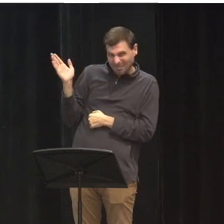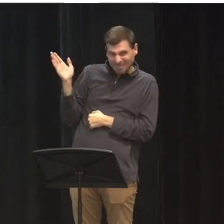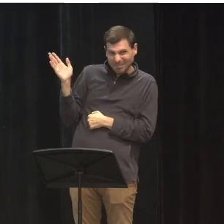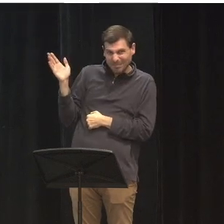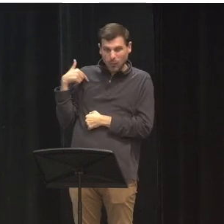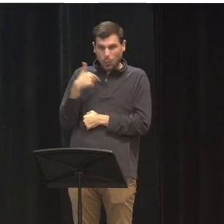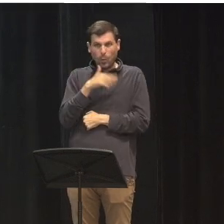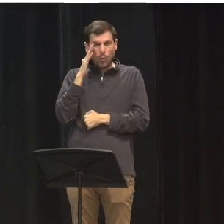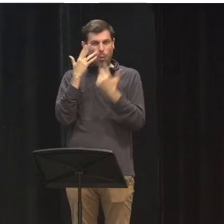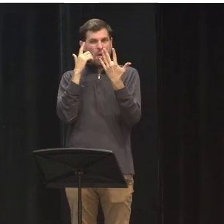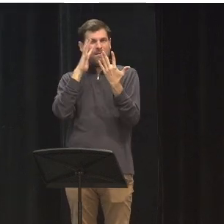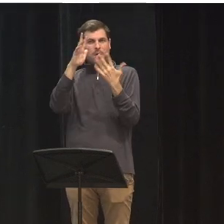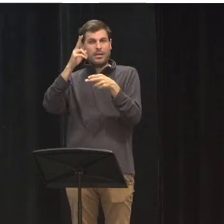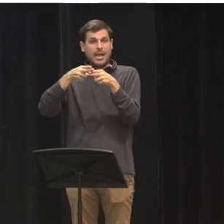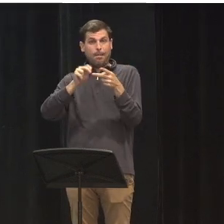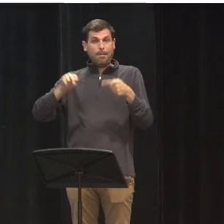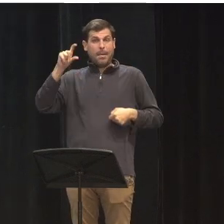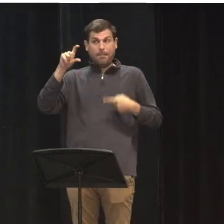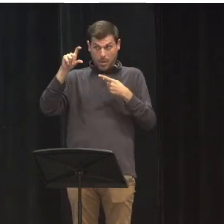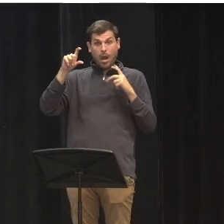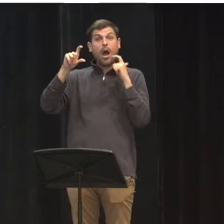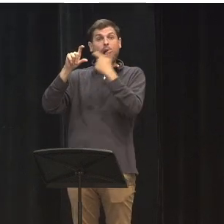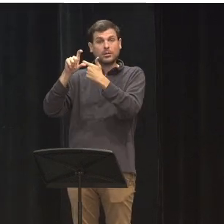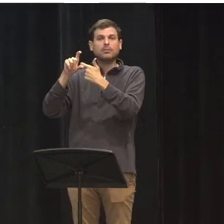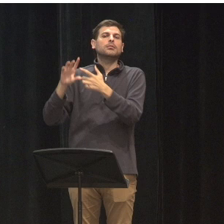and we will get your comment entered.